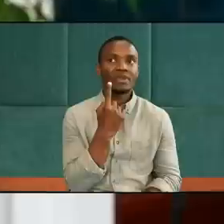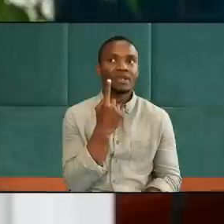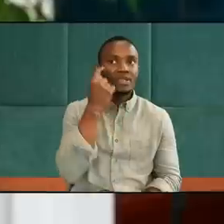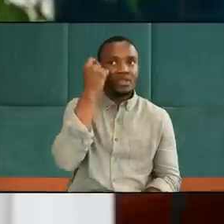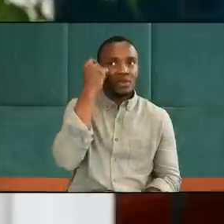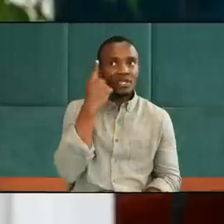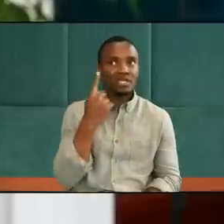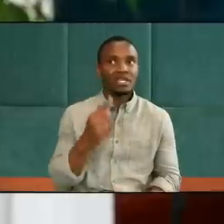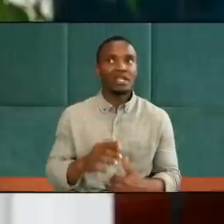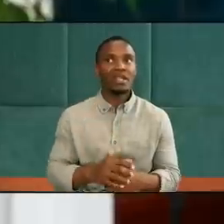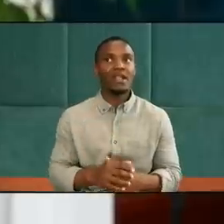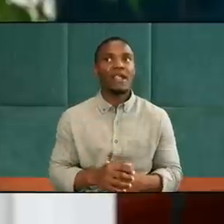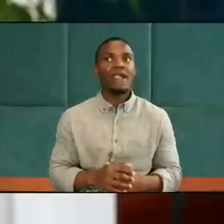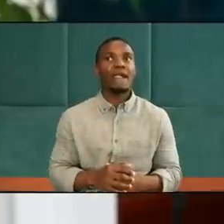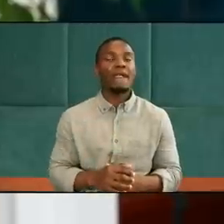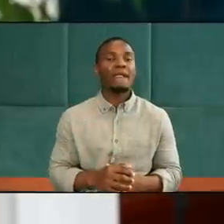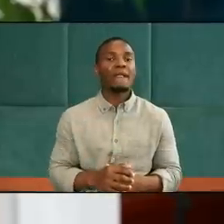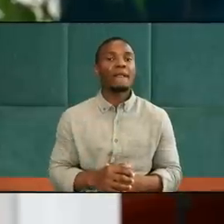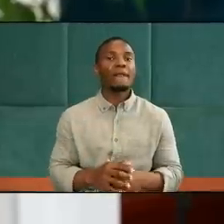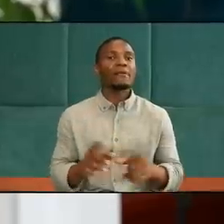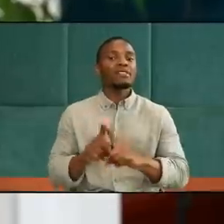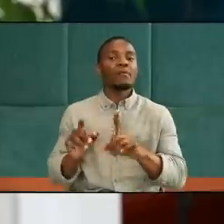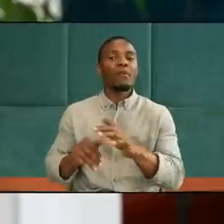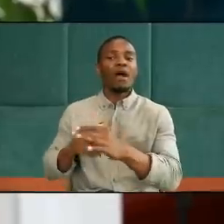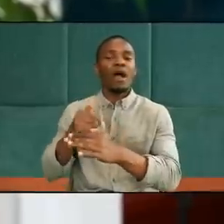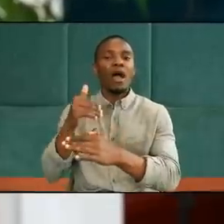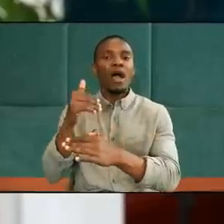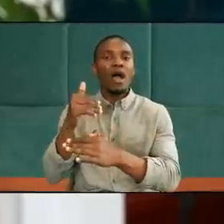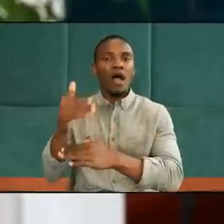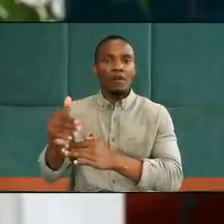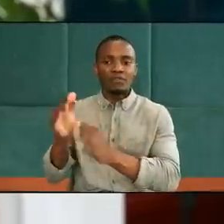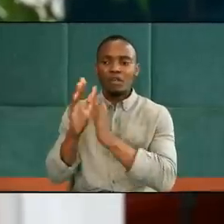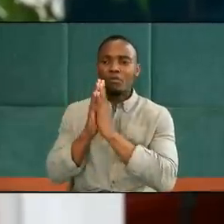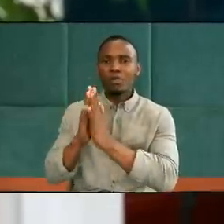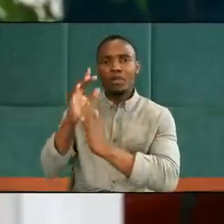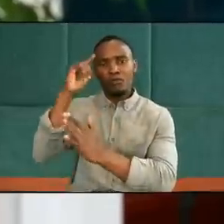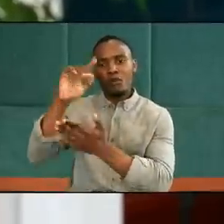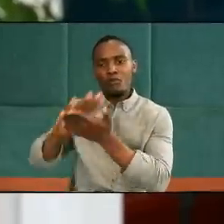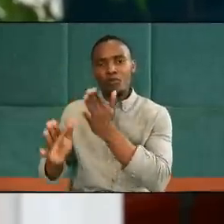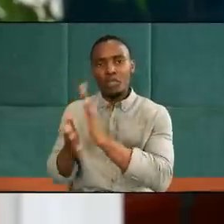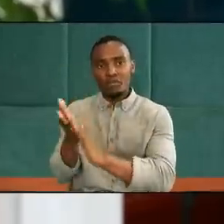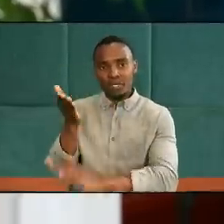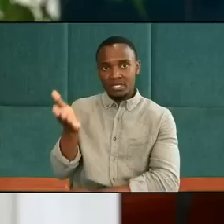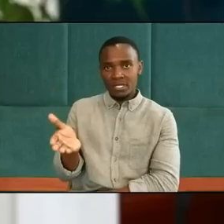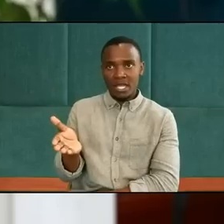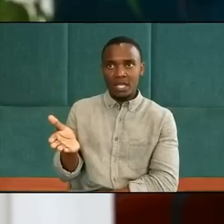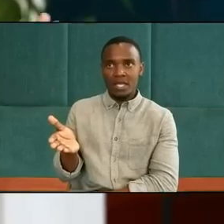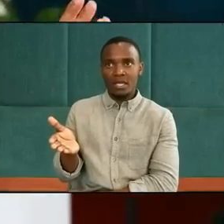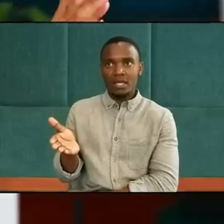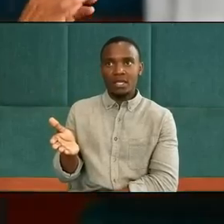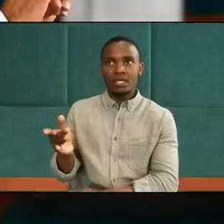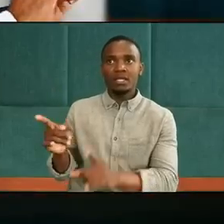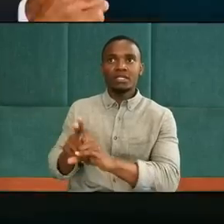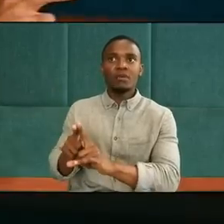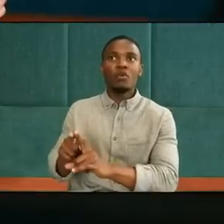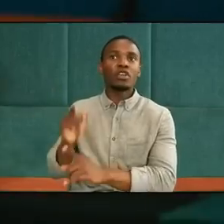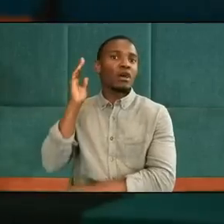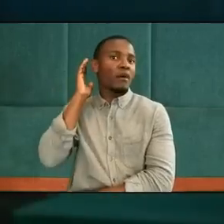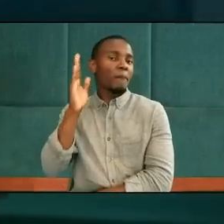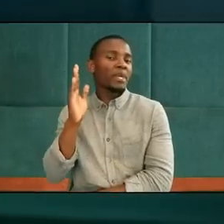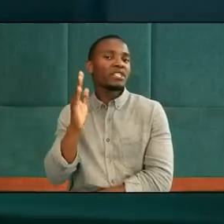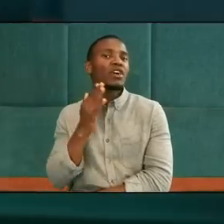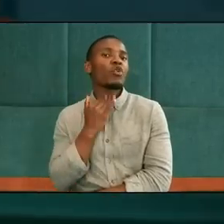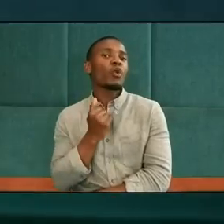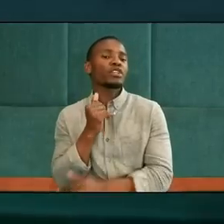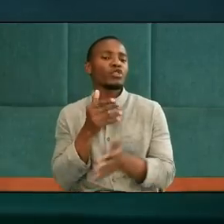Stay with me. After asking forgiveness in the Garden of Gethsemane, he would love the opportunity to talk it